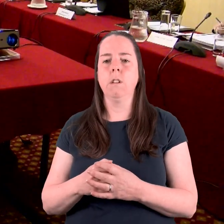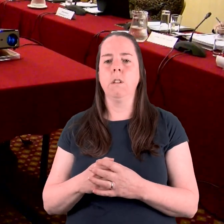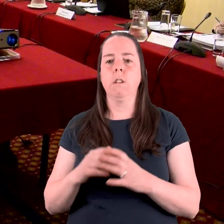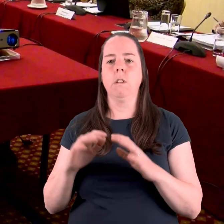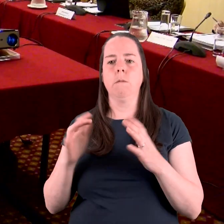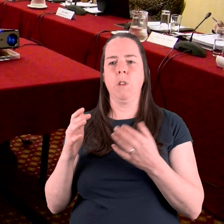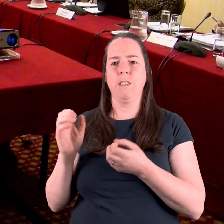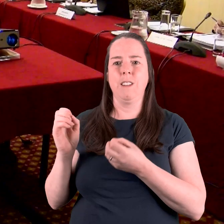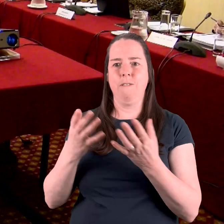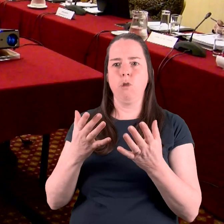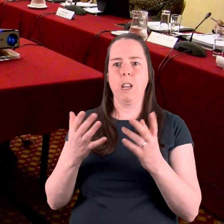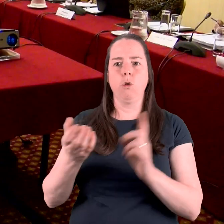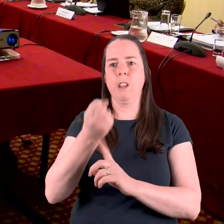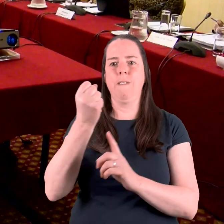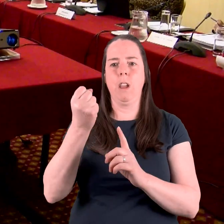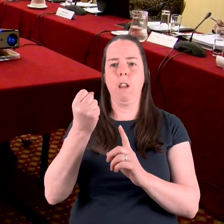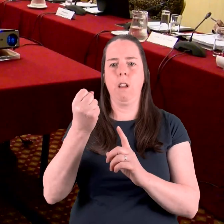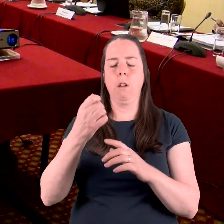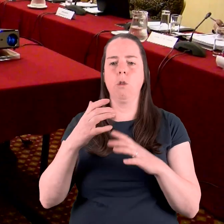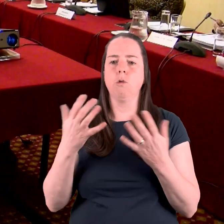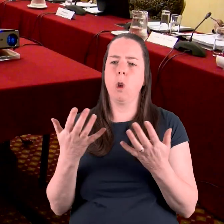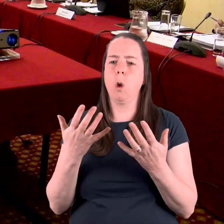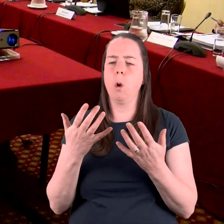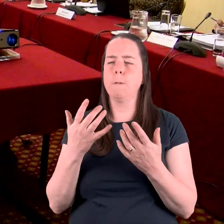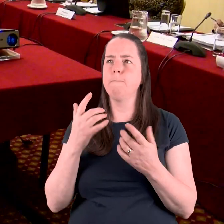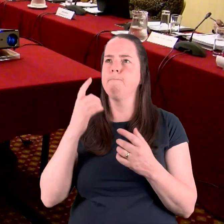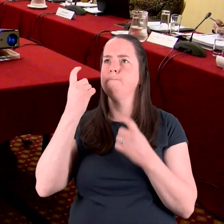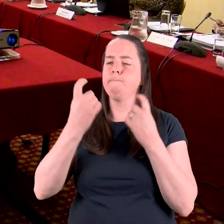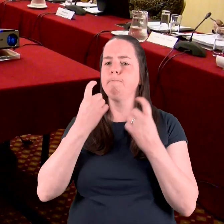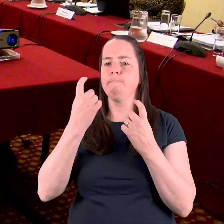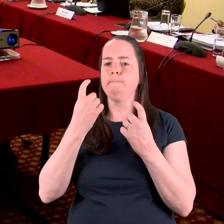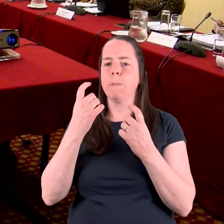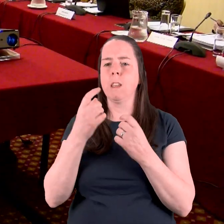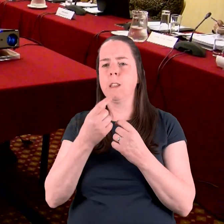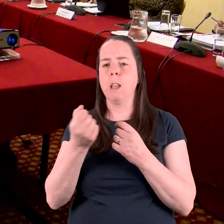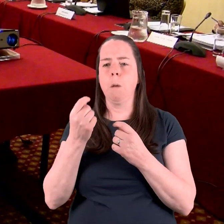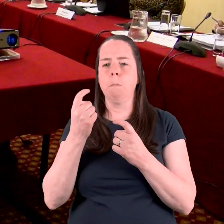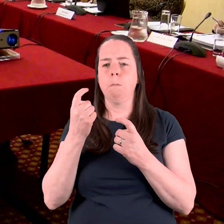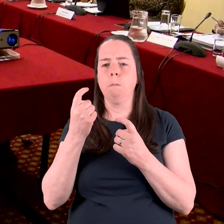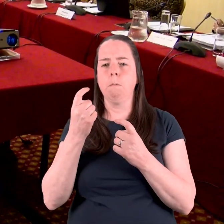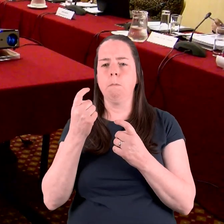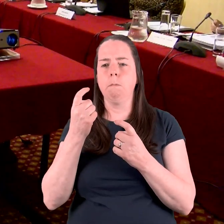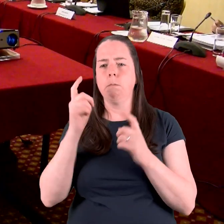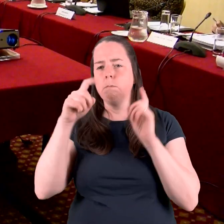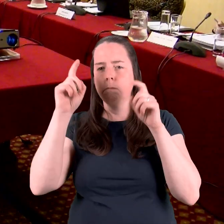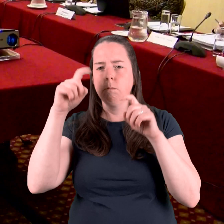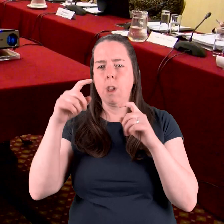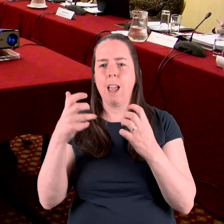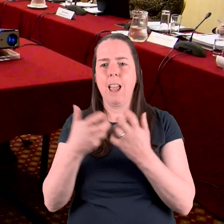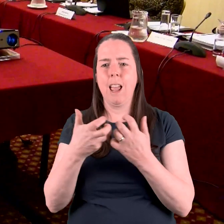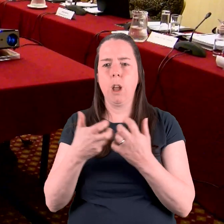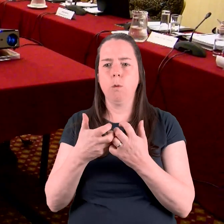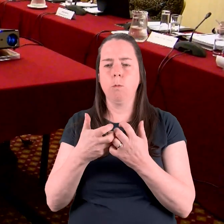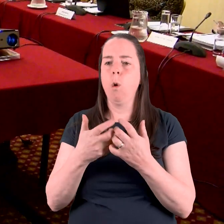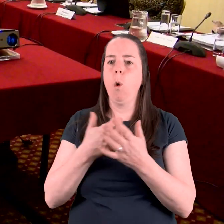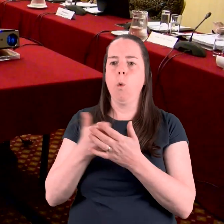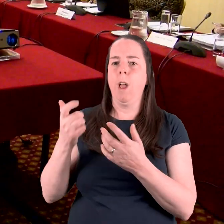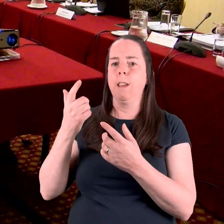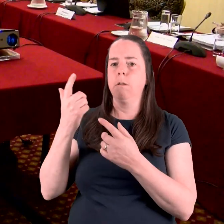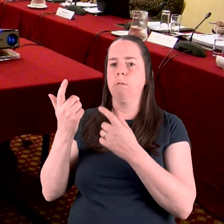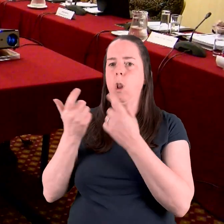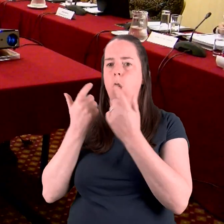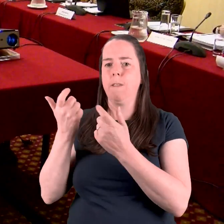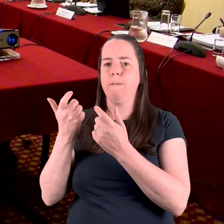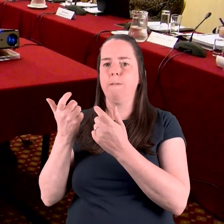not just being innovative, but delivering and achieving on the outcomes. So perhaps that can be given some thought as to how we, you